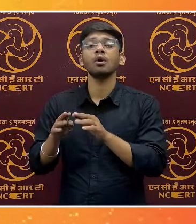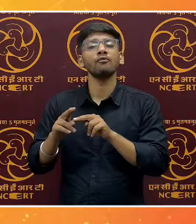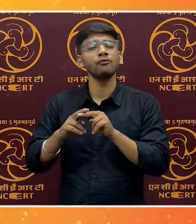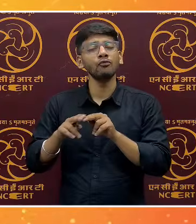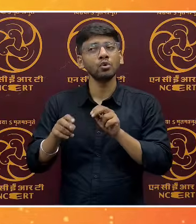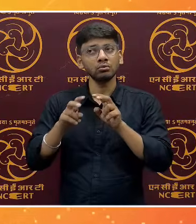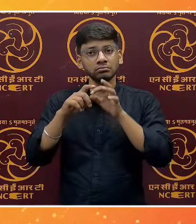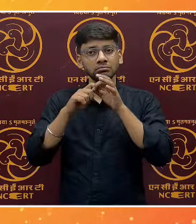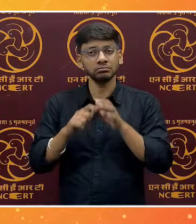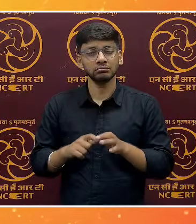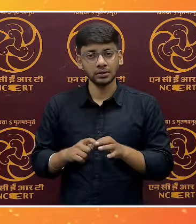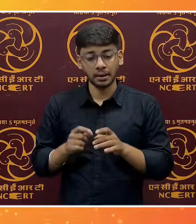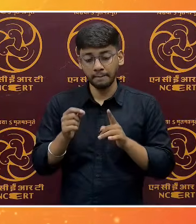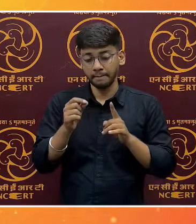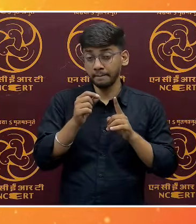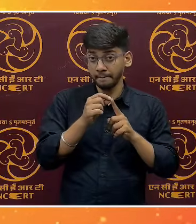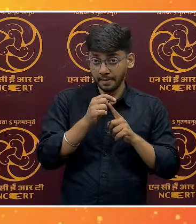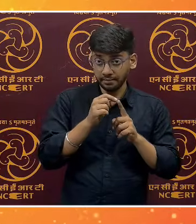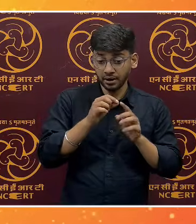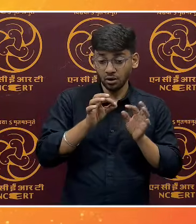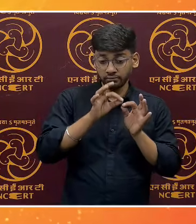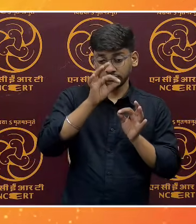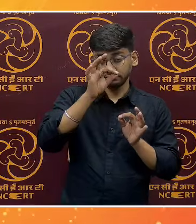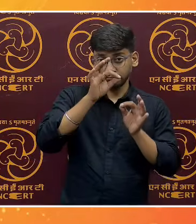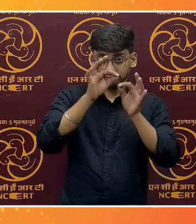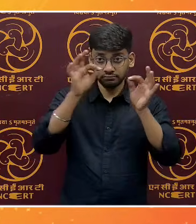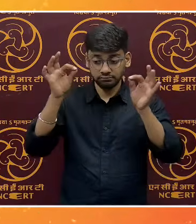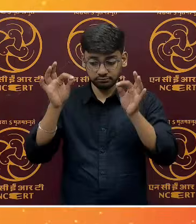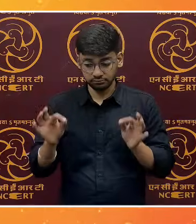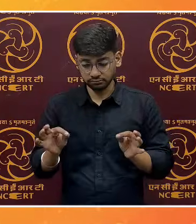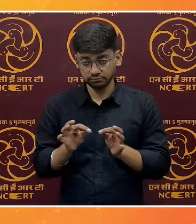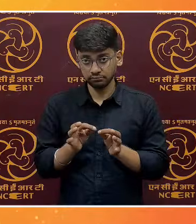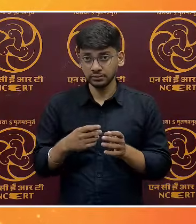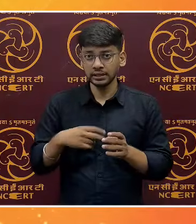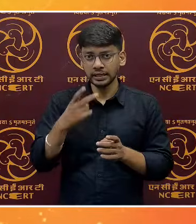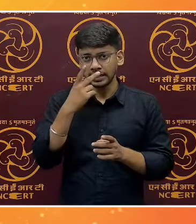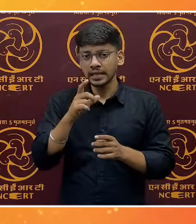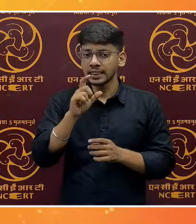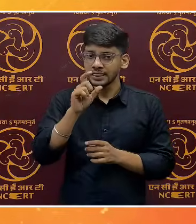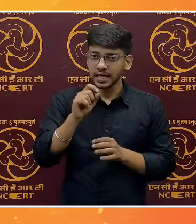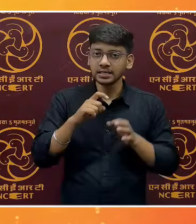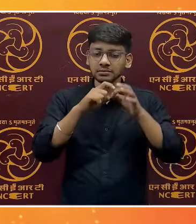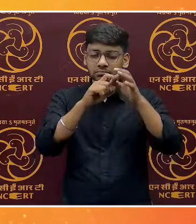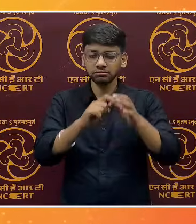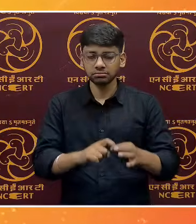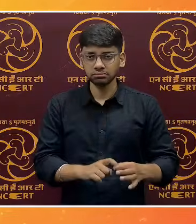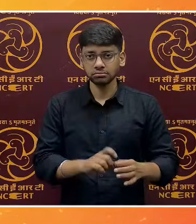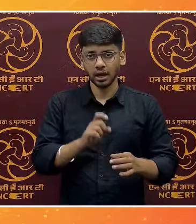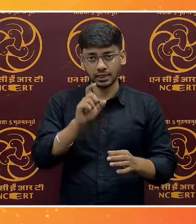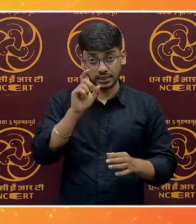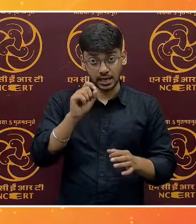rectangle. So here we are going to see that there are 10 questions, and